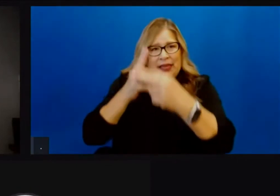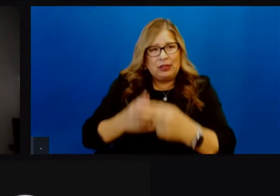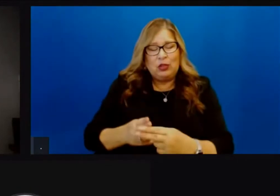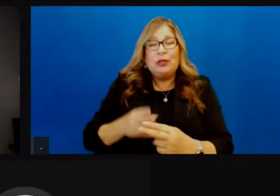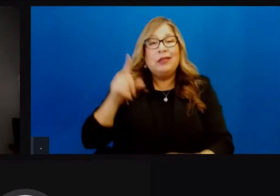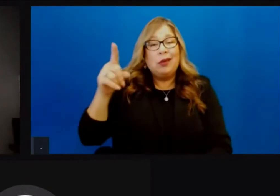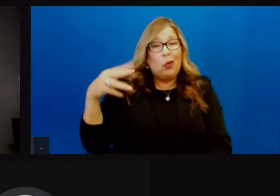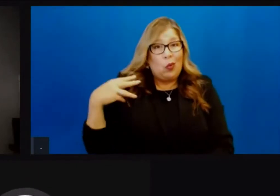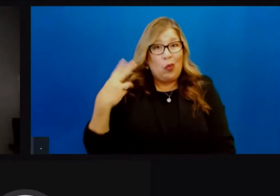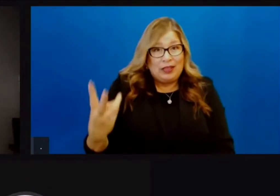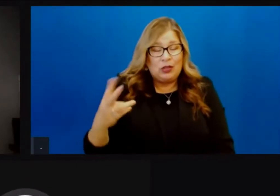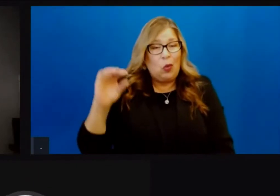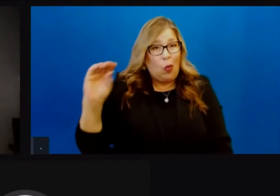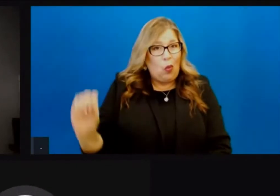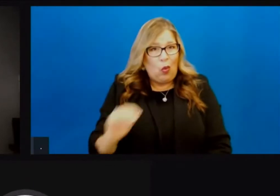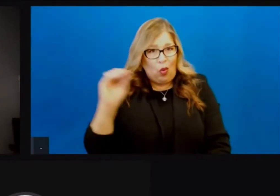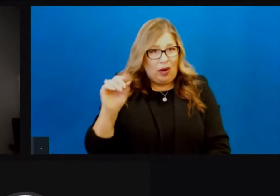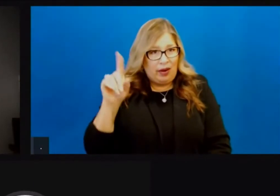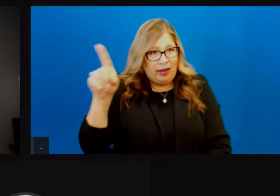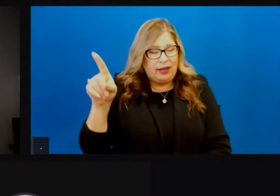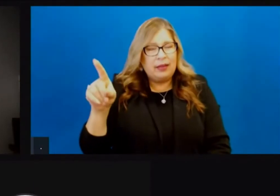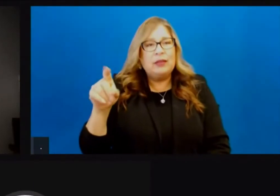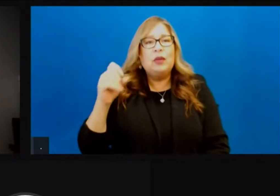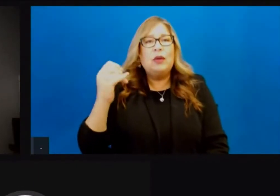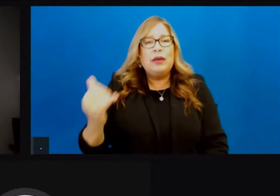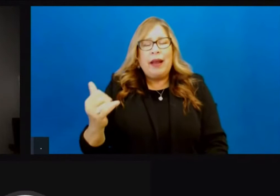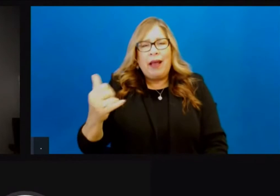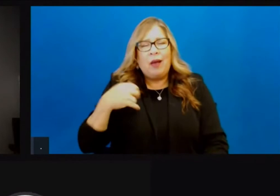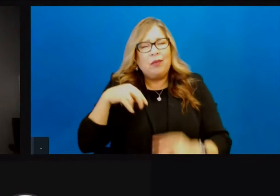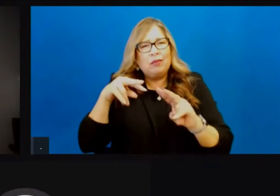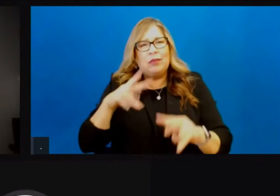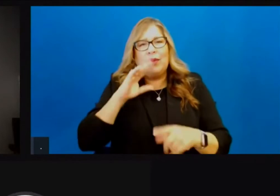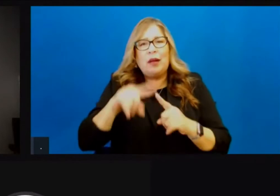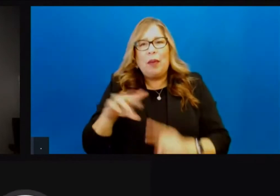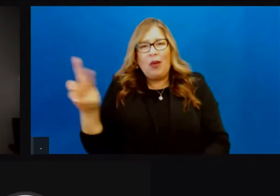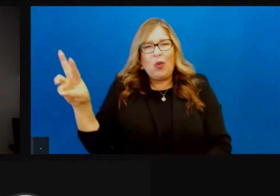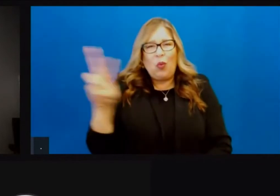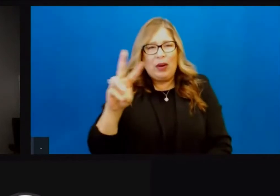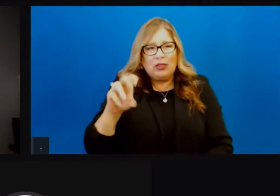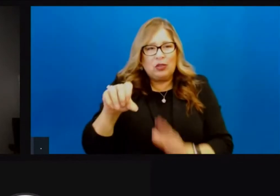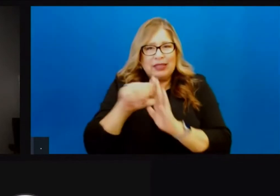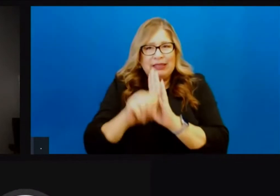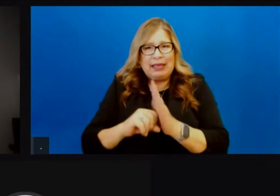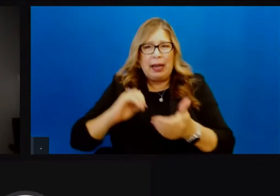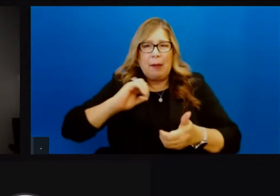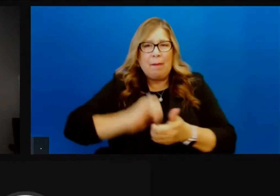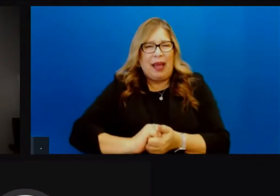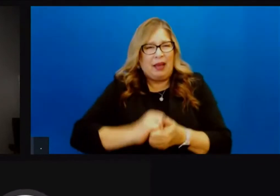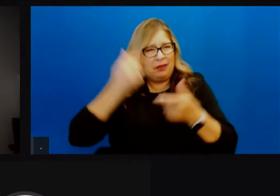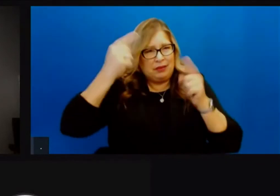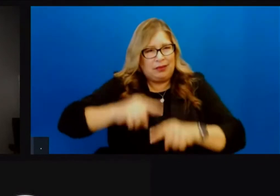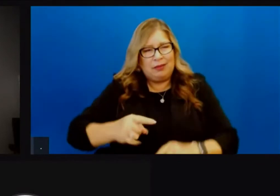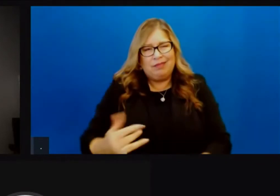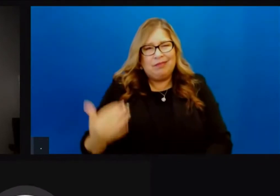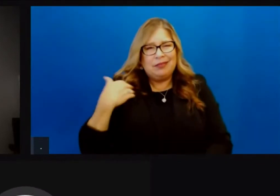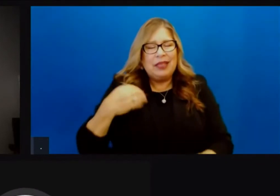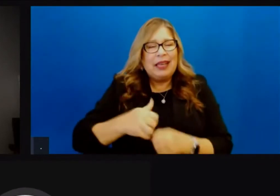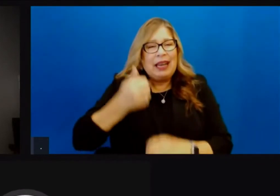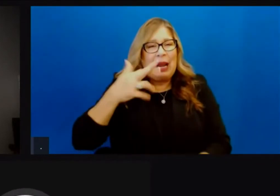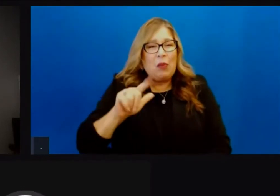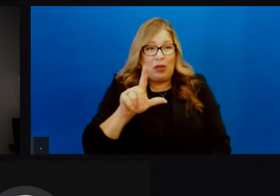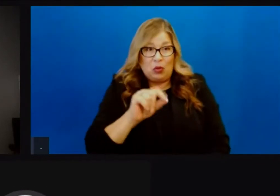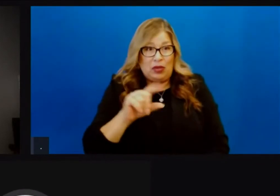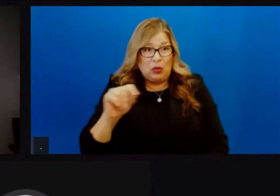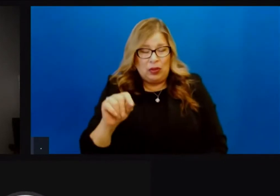Oregon. And I'm wondering, it's bringing me back to the Western States Pact that was established back in April of 2020. This is really the